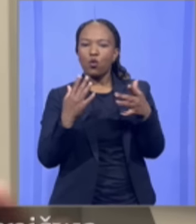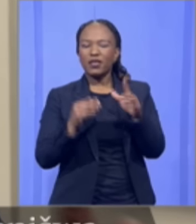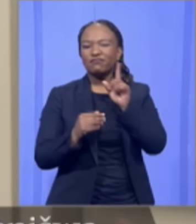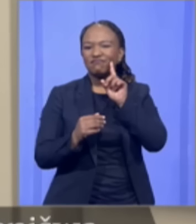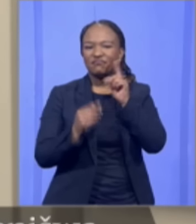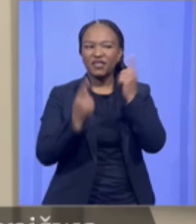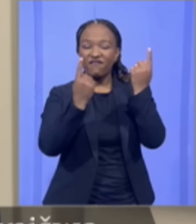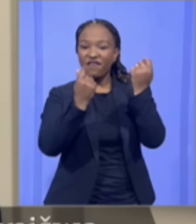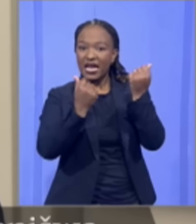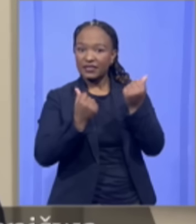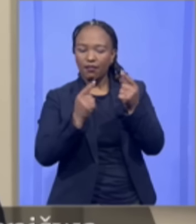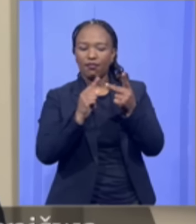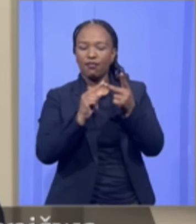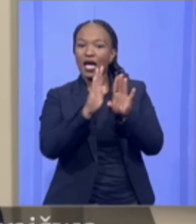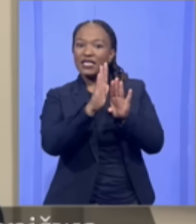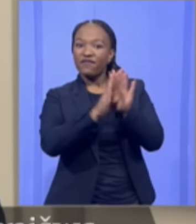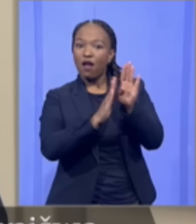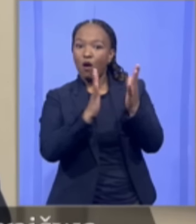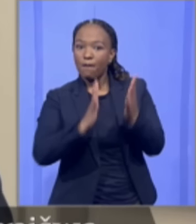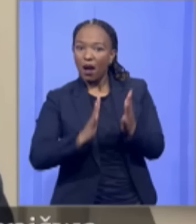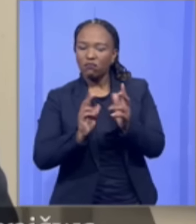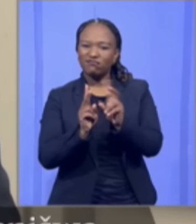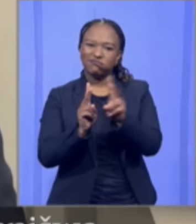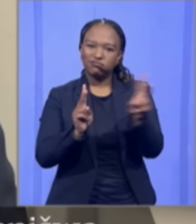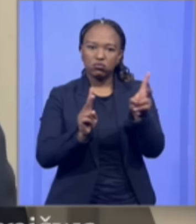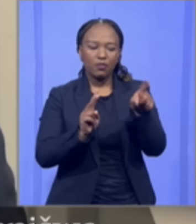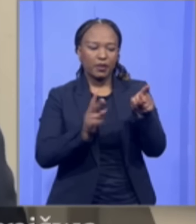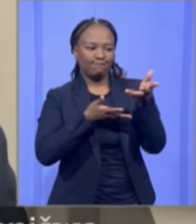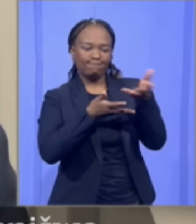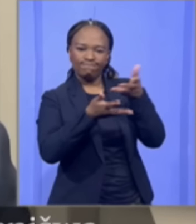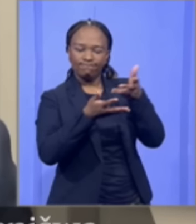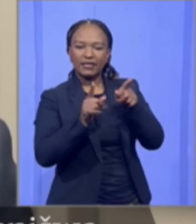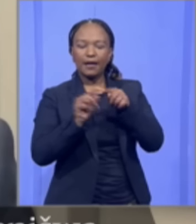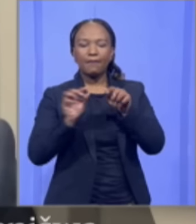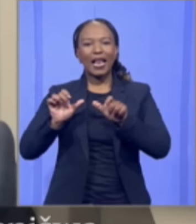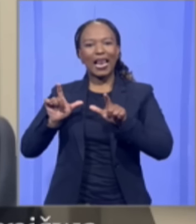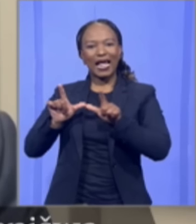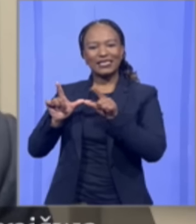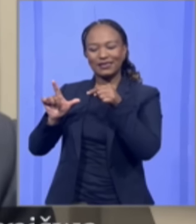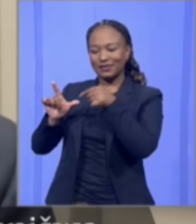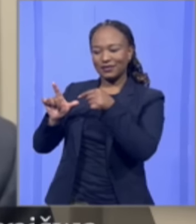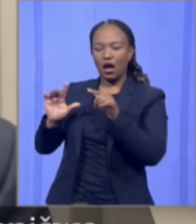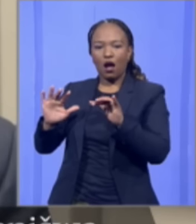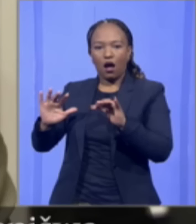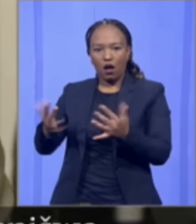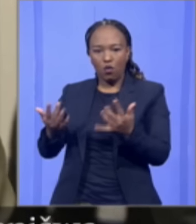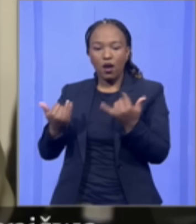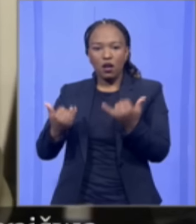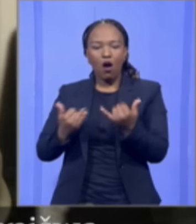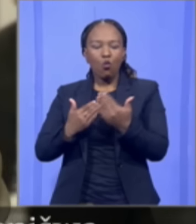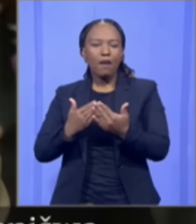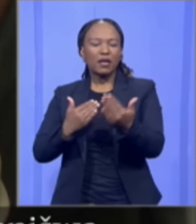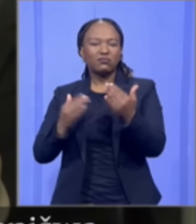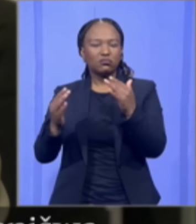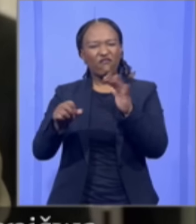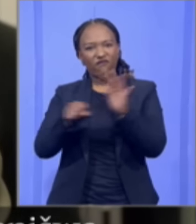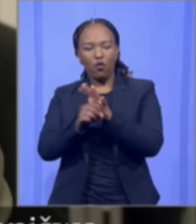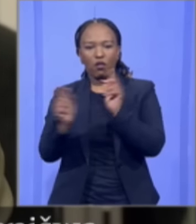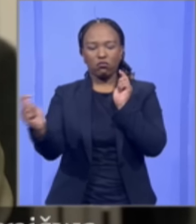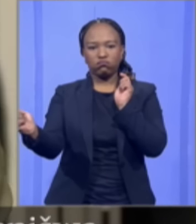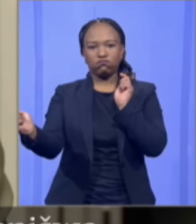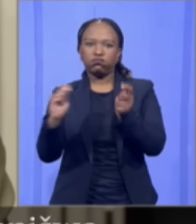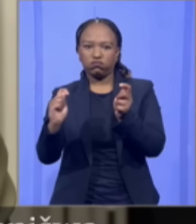We have arranged, reconfigured, if you like, the licensing and regulatory dispensation. Now we must be aggressive. We must take rural